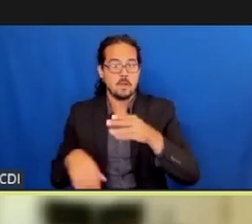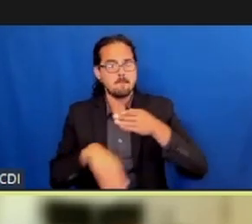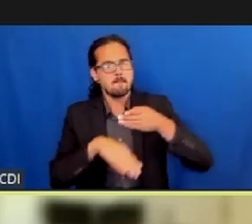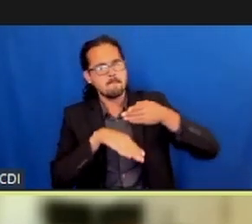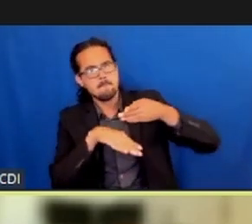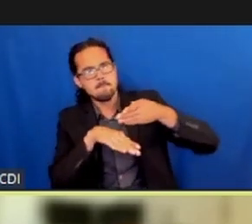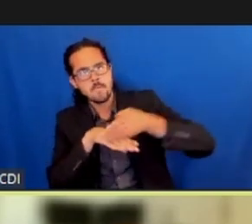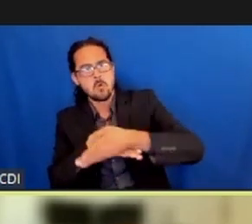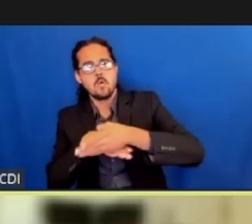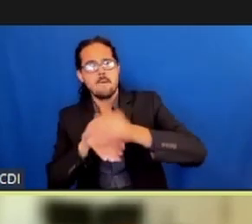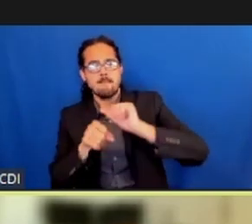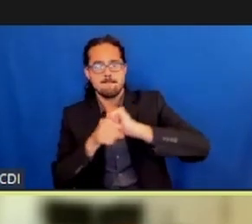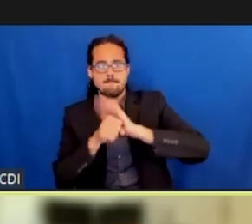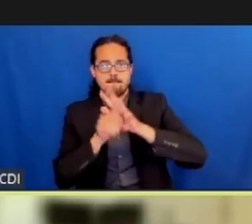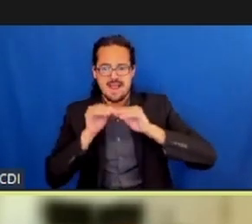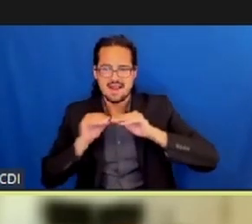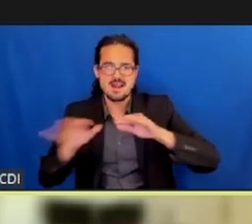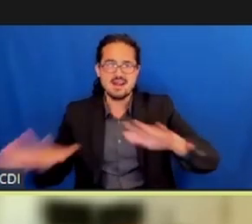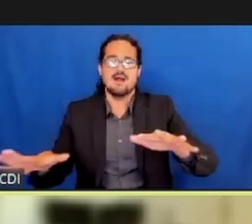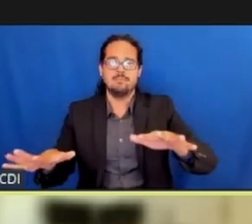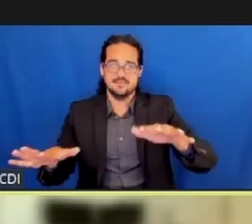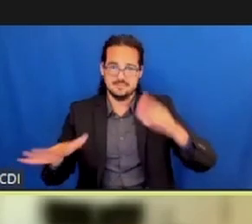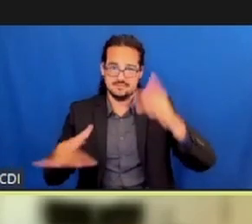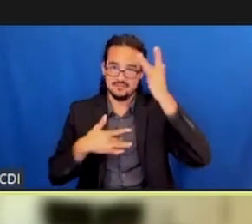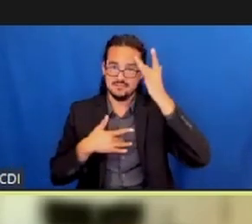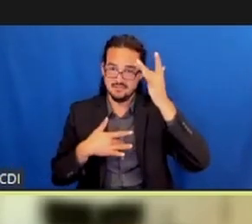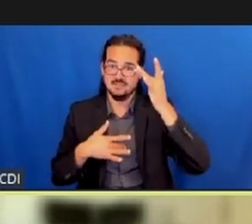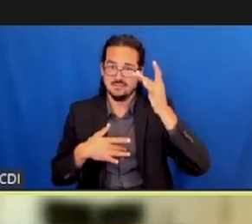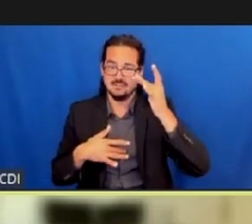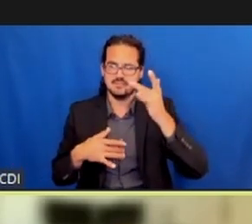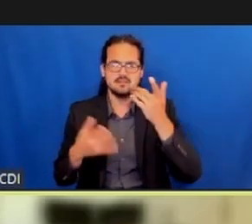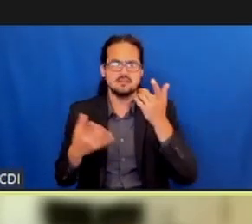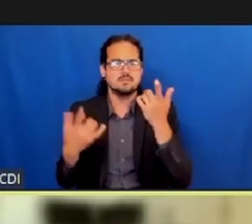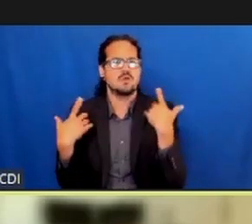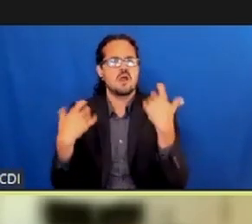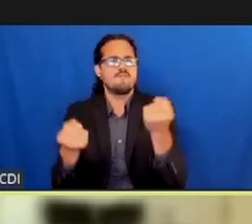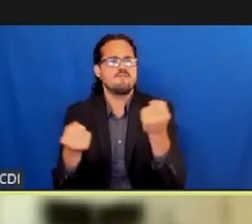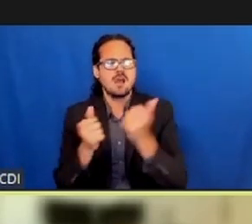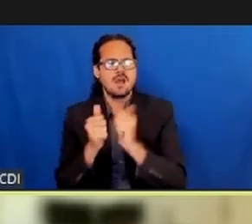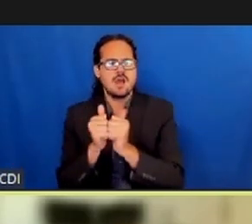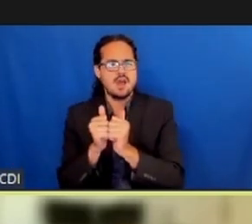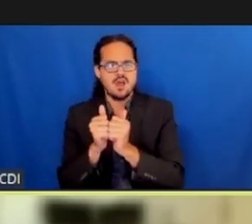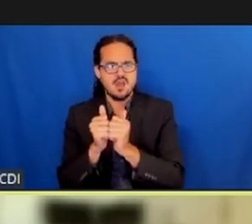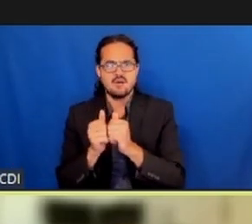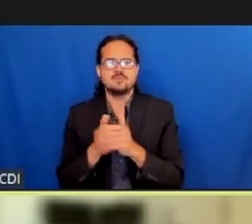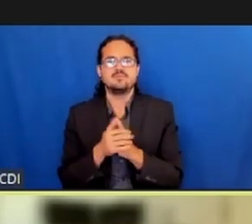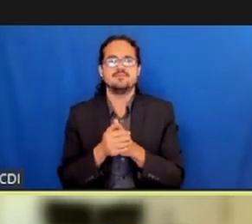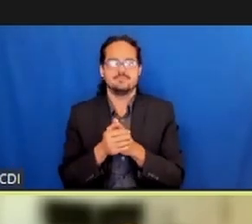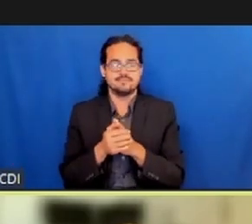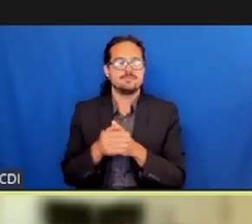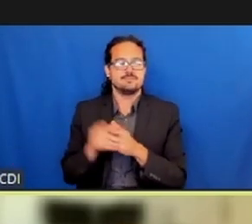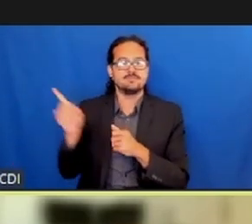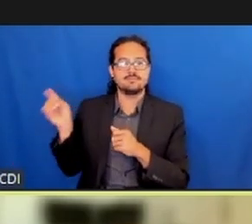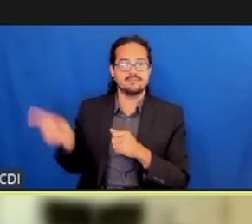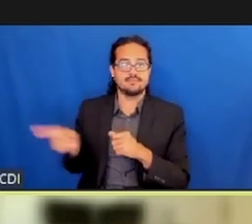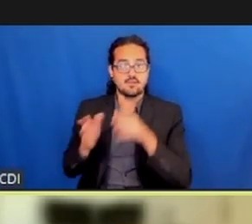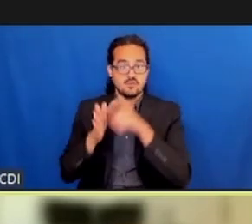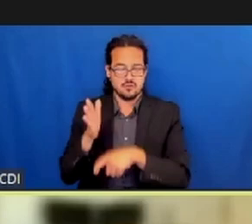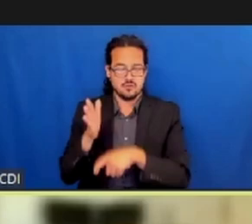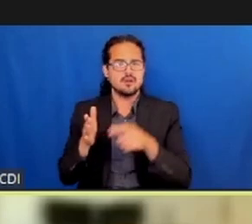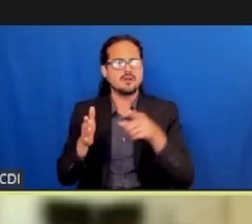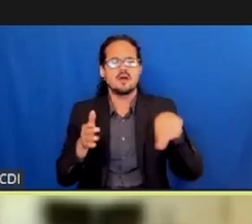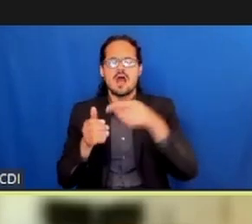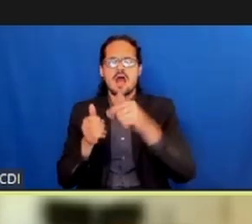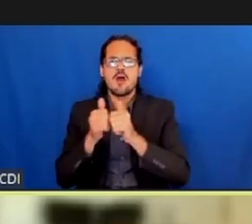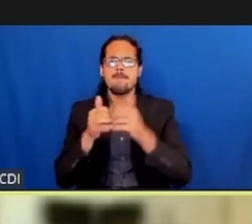people can click on their screen and get to these. The first one is titled, What Happens When Americans Can Finally Exhale? And it talks about